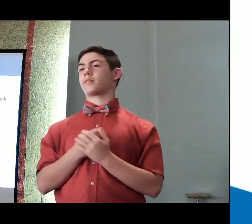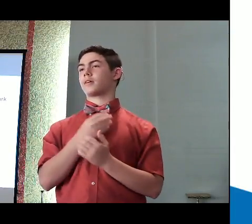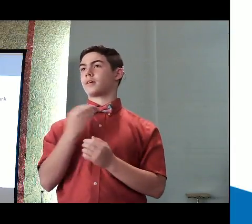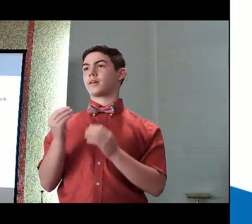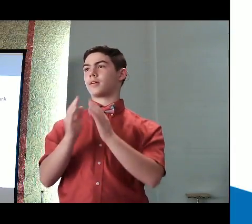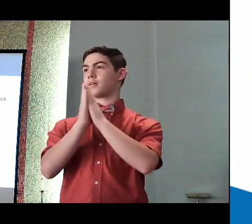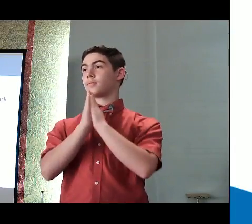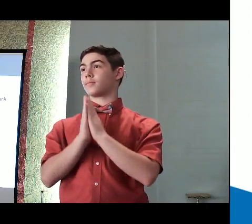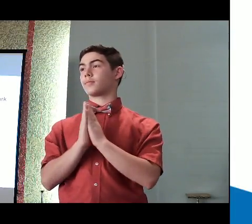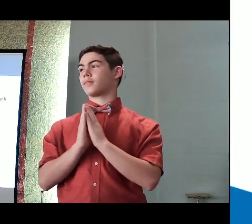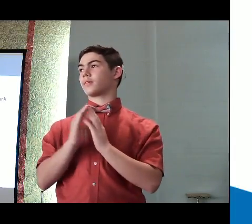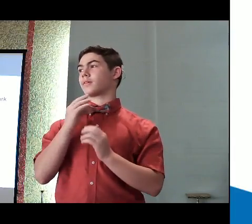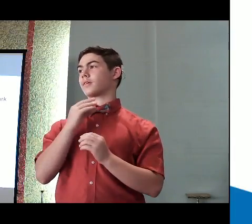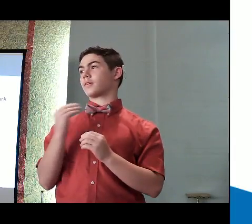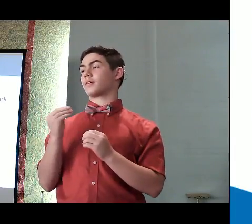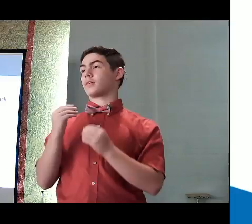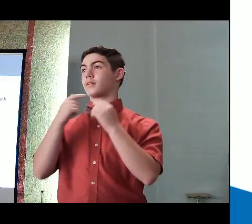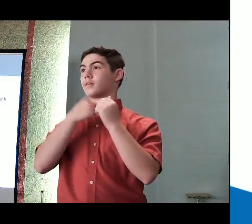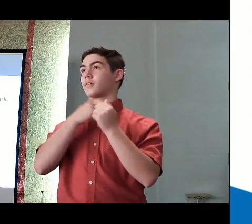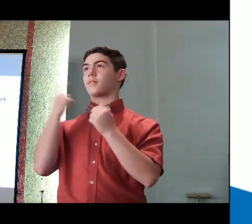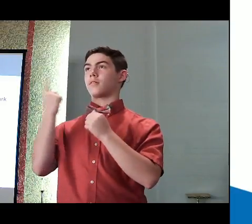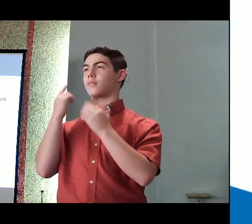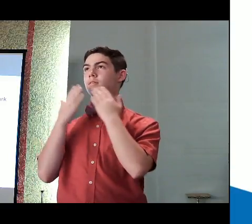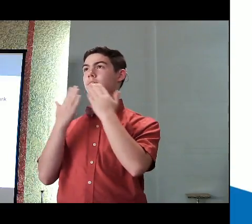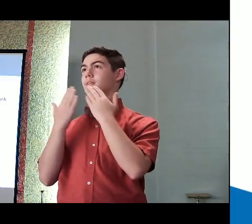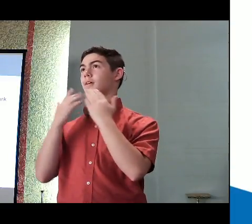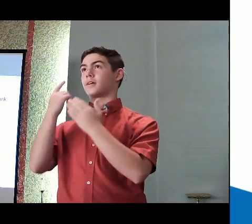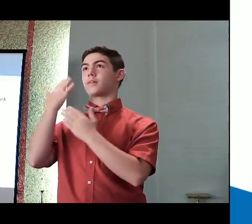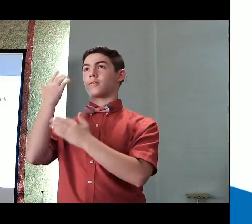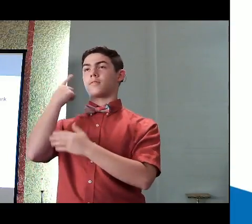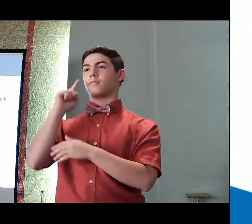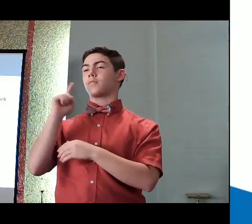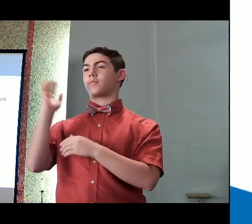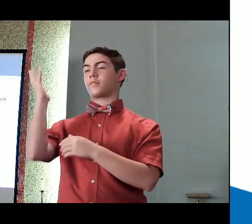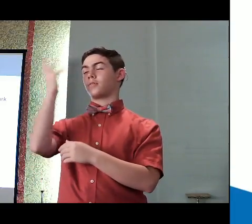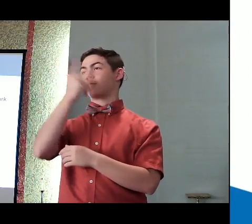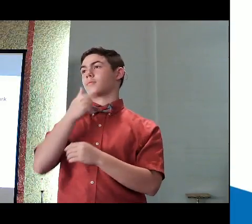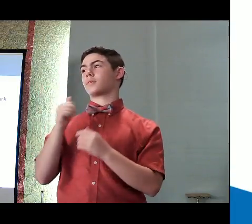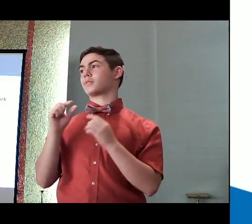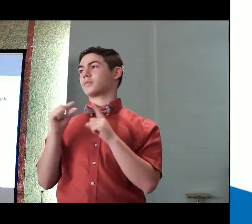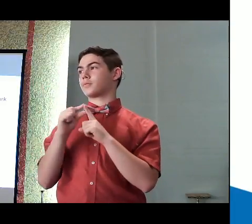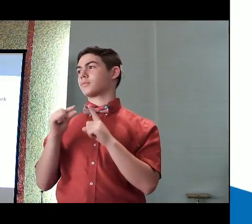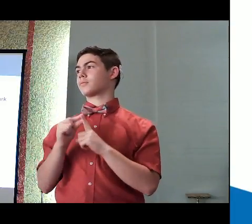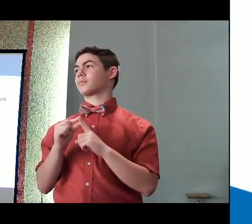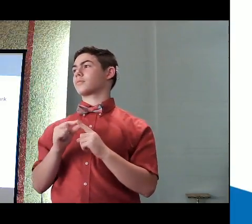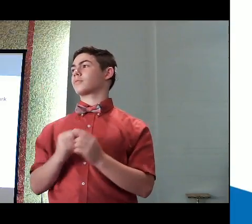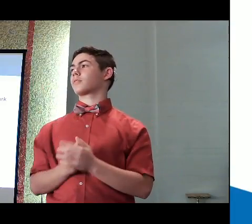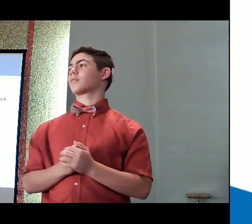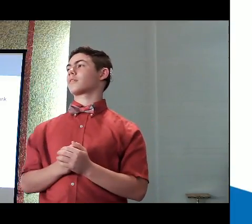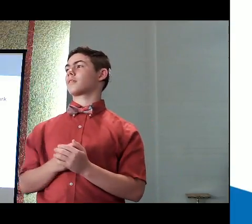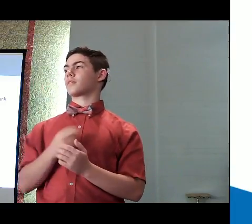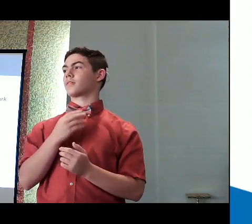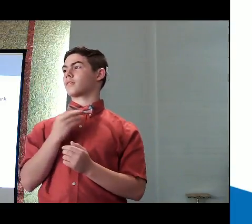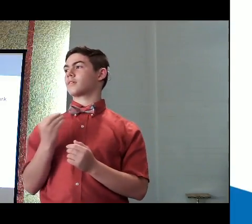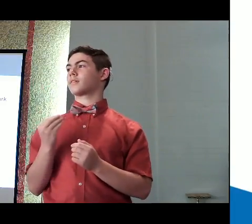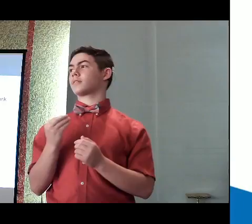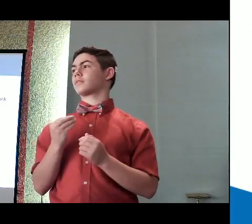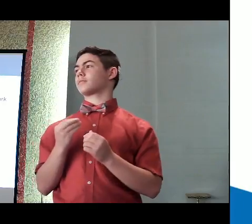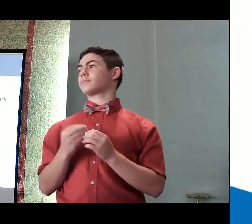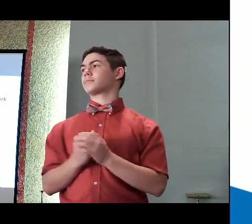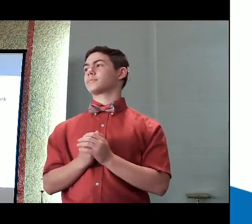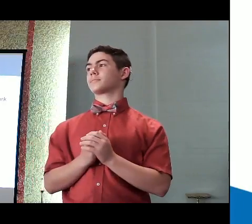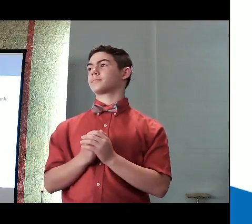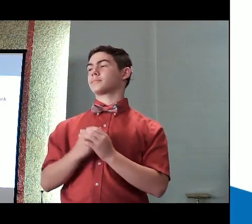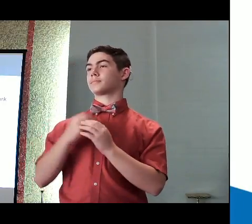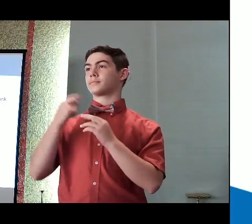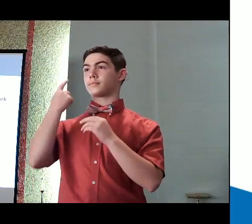you, to the mighty and living God, thanking you for your precious word, Father. Where would we be as husbands if we didn't have your